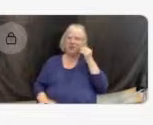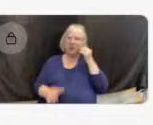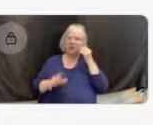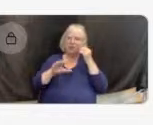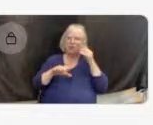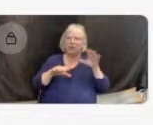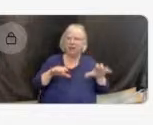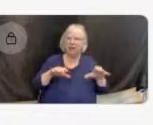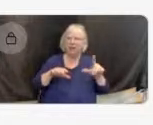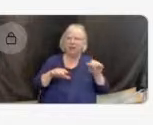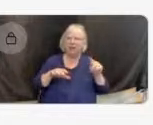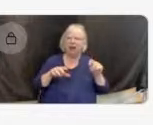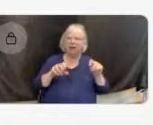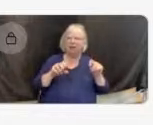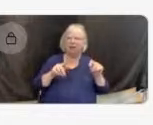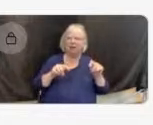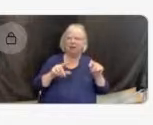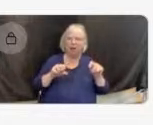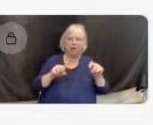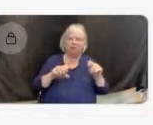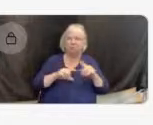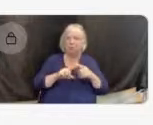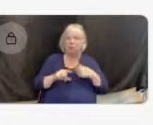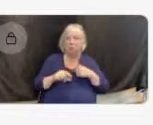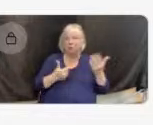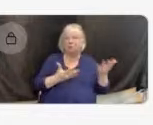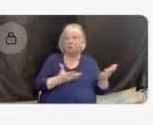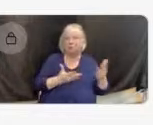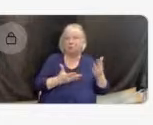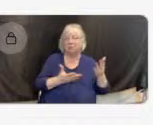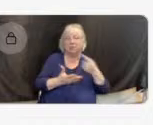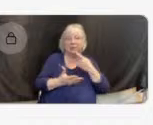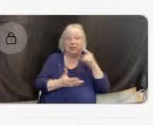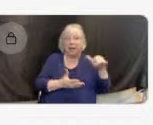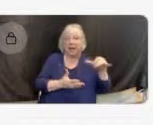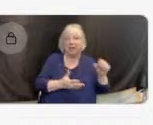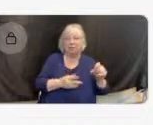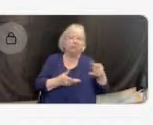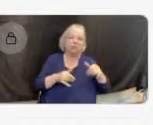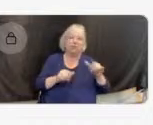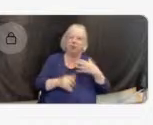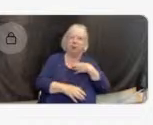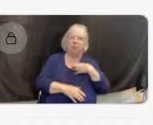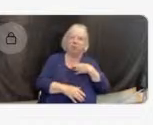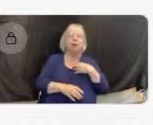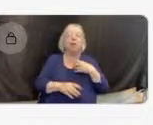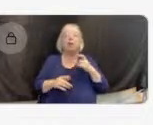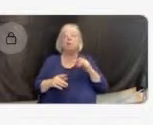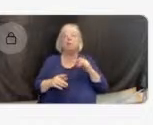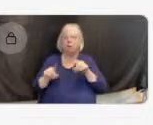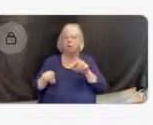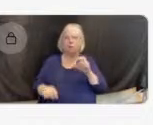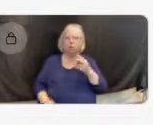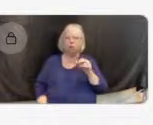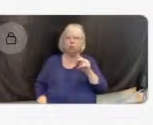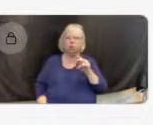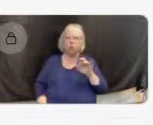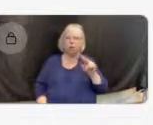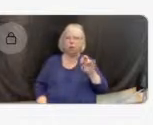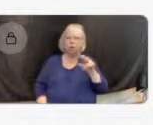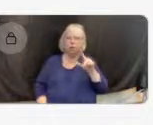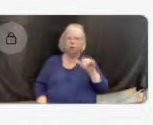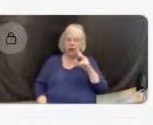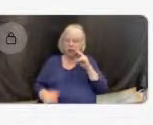did it. And then he opposed us, of course. I would tell you to go out to Chenal Valley and look at Chenal